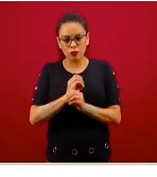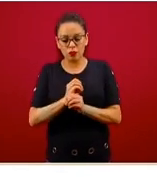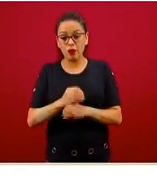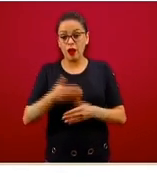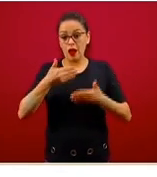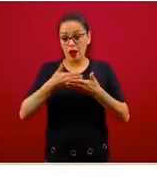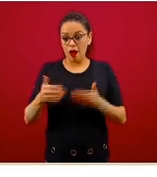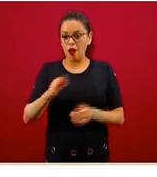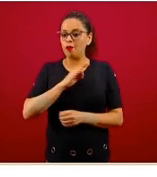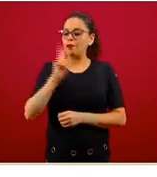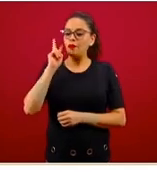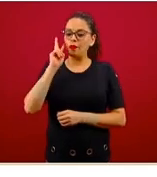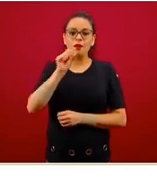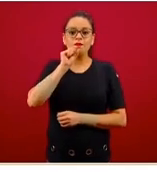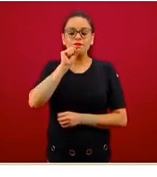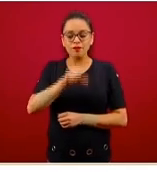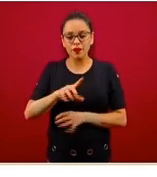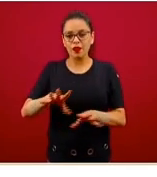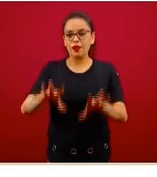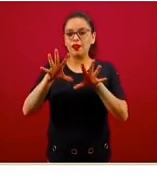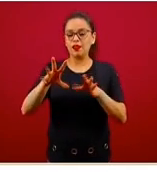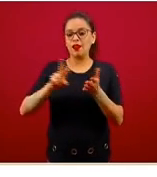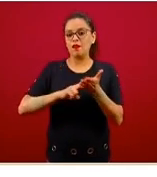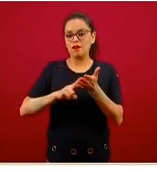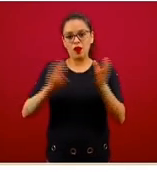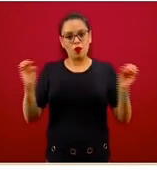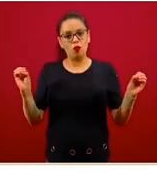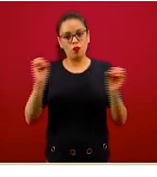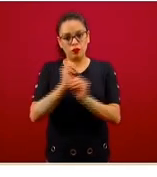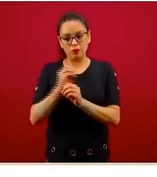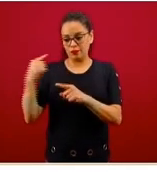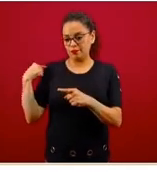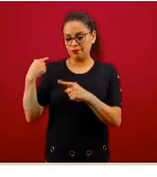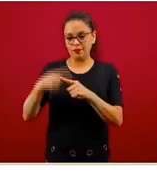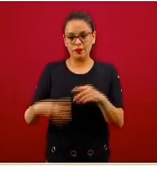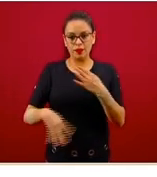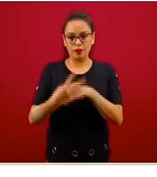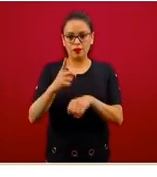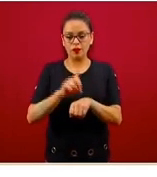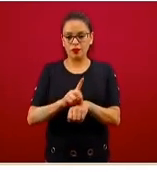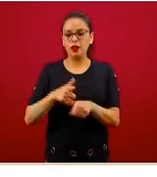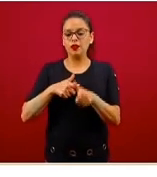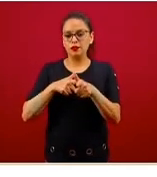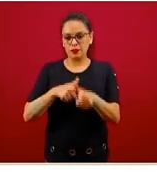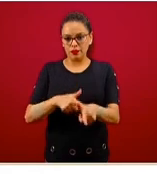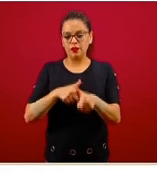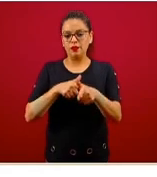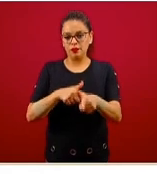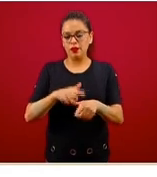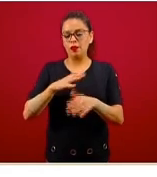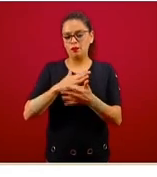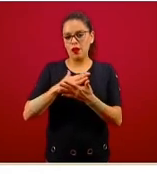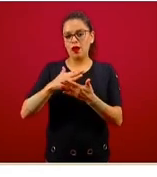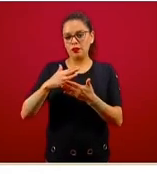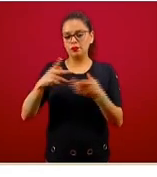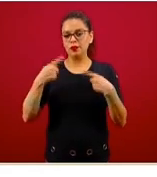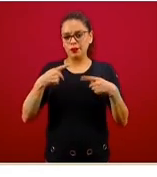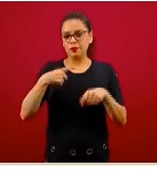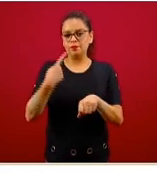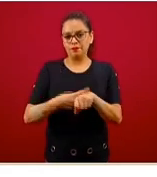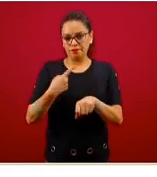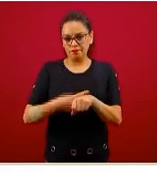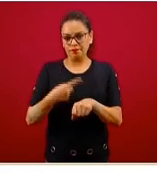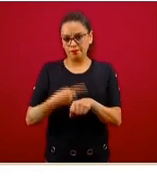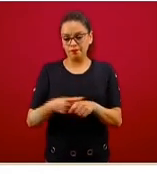inhabitants in each state of Mexico. Of course, some states appear now in darker shades of green,